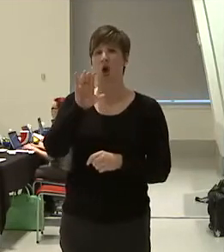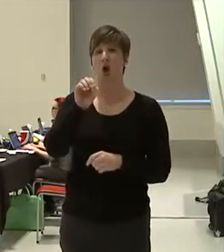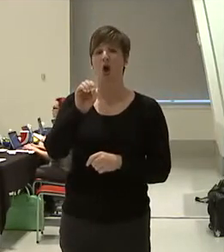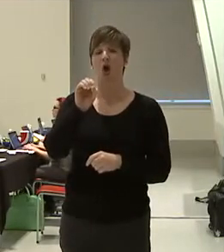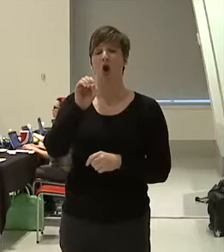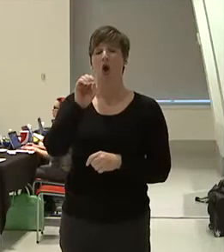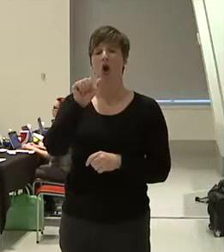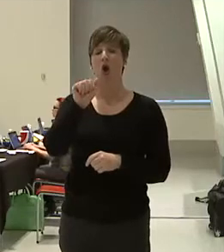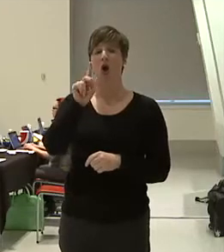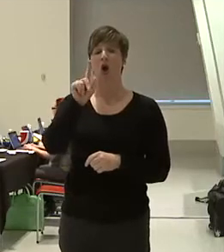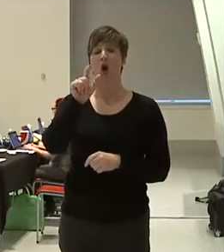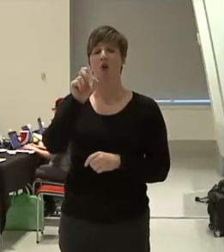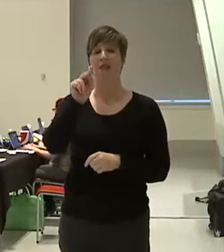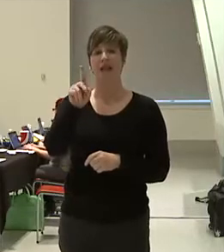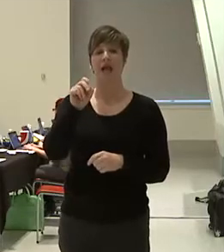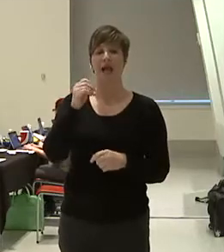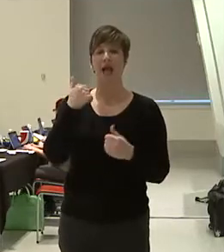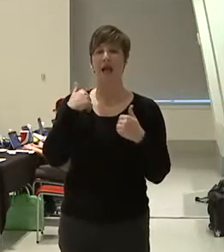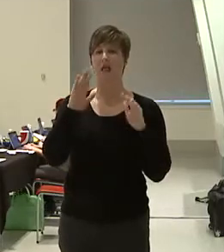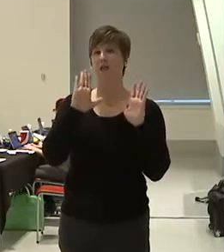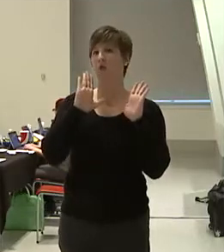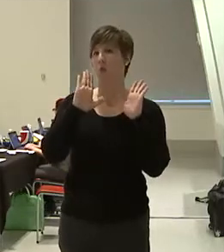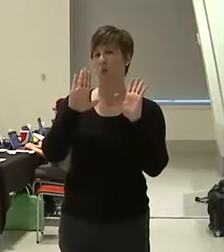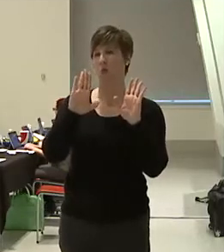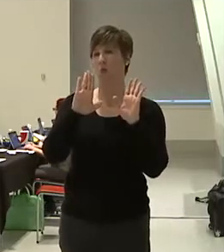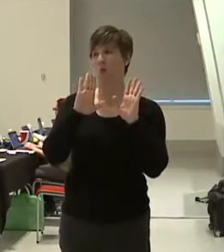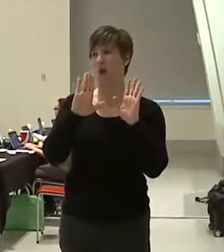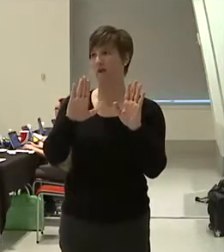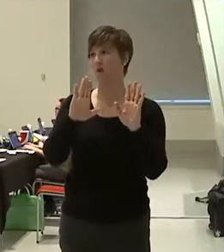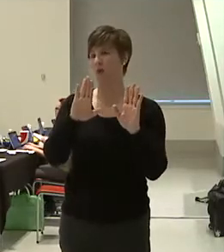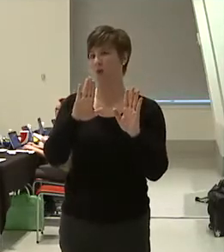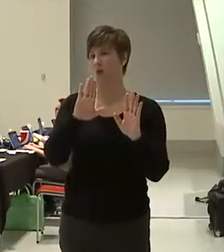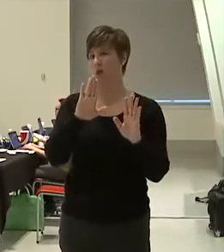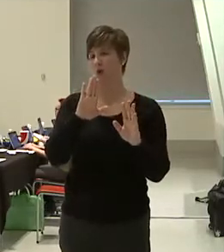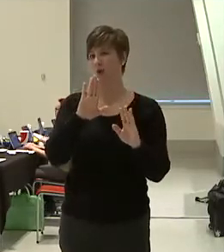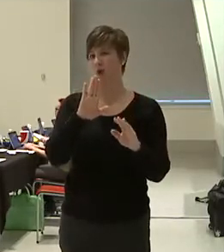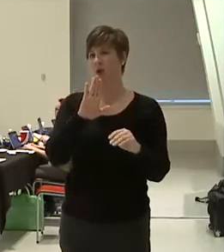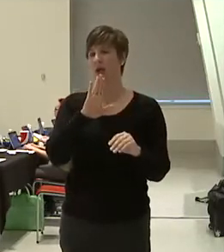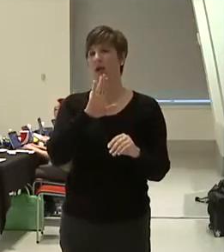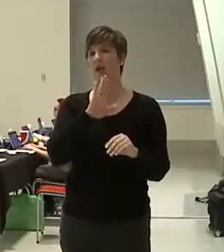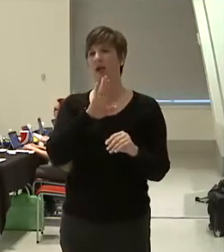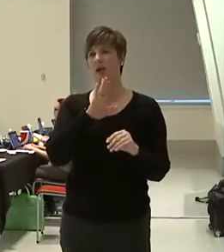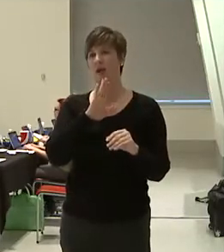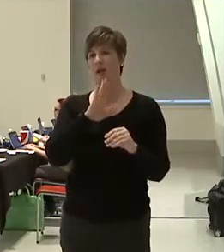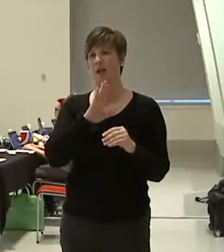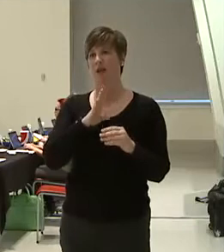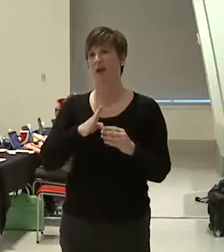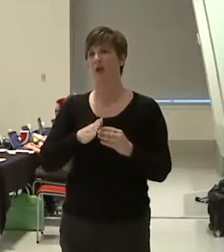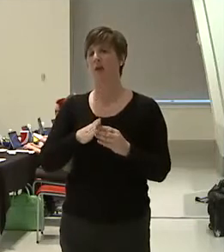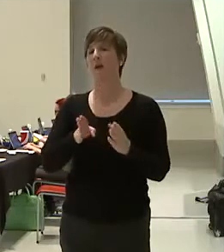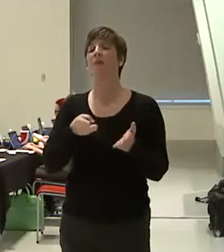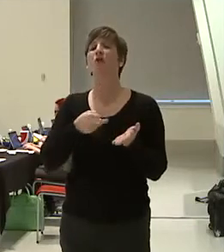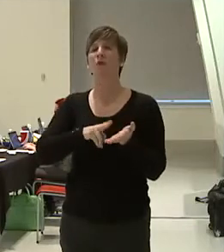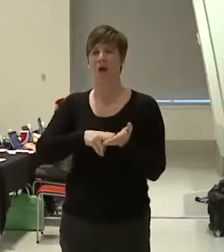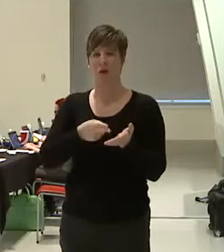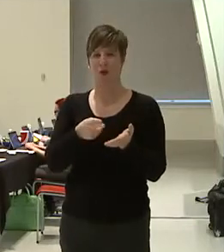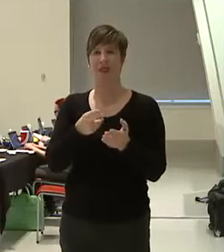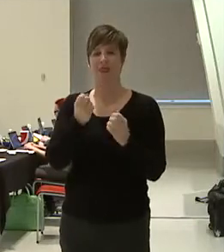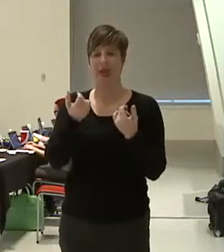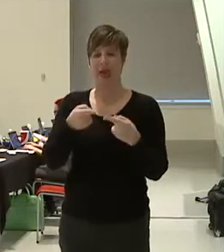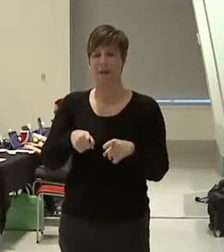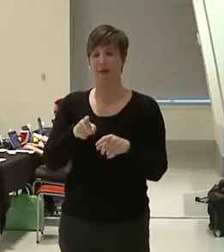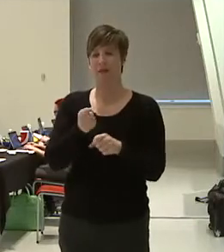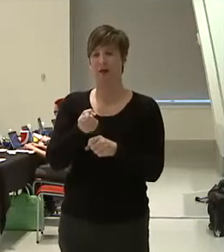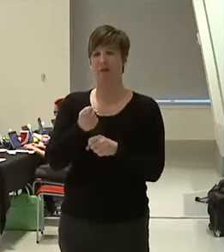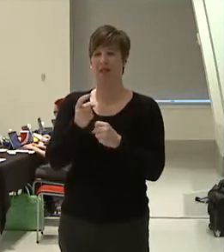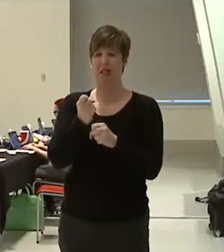has a phenomenally effective public records request system for the first time in its history, developed about a year and a half ago. And it's